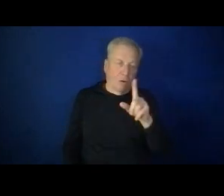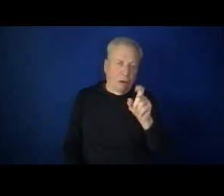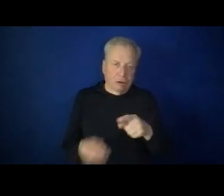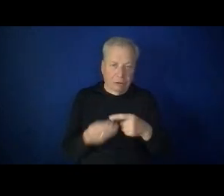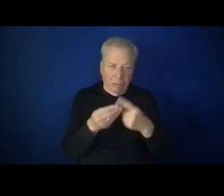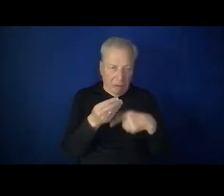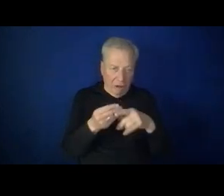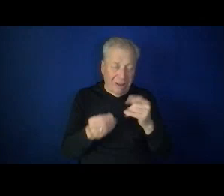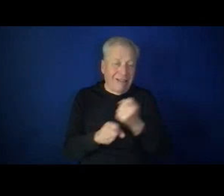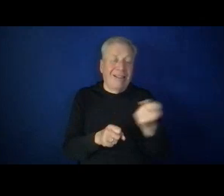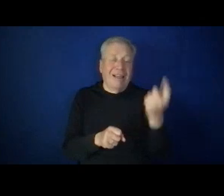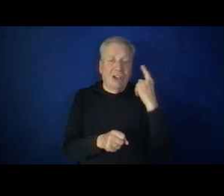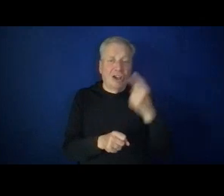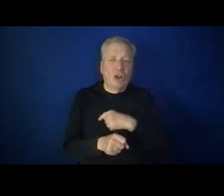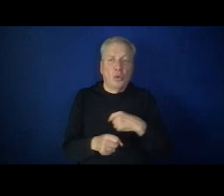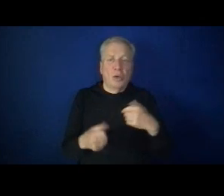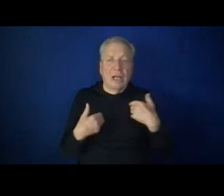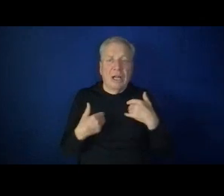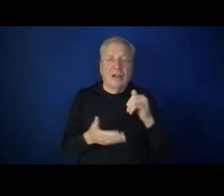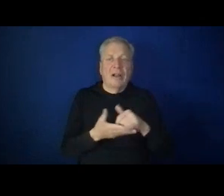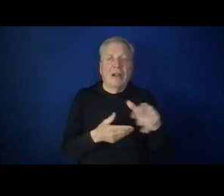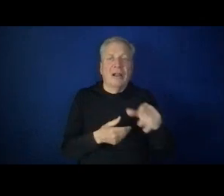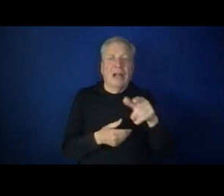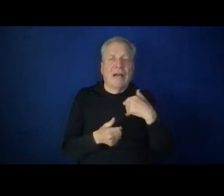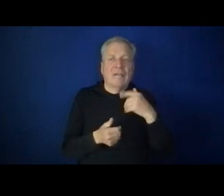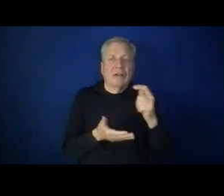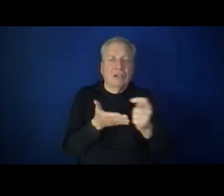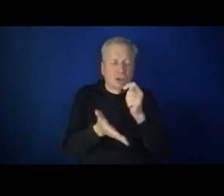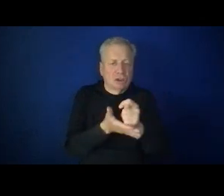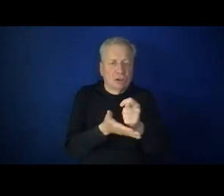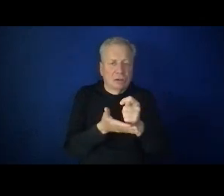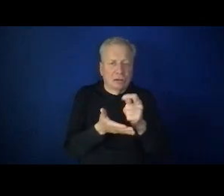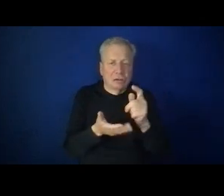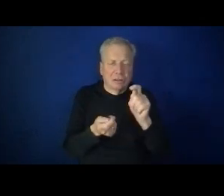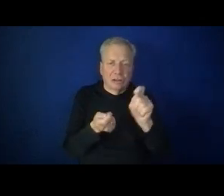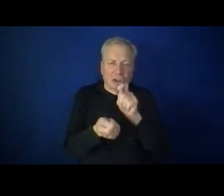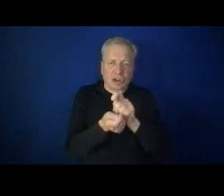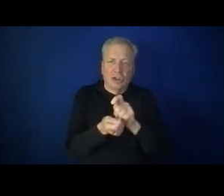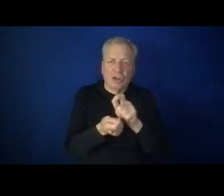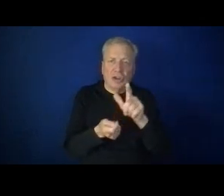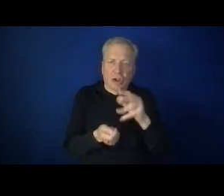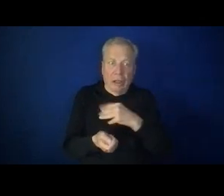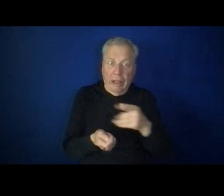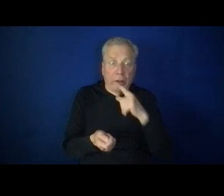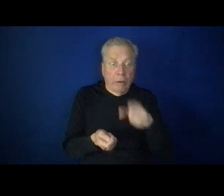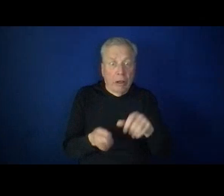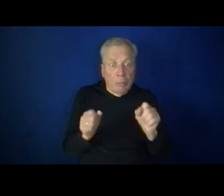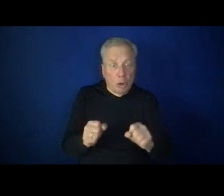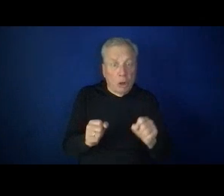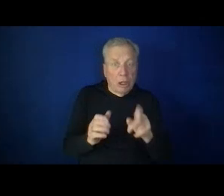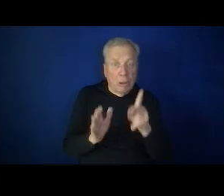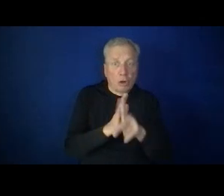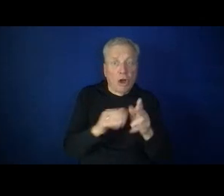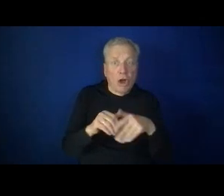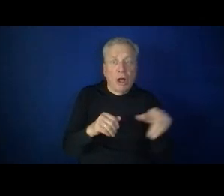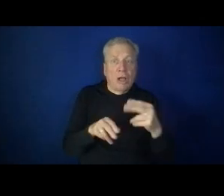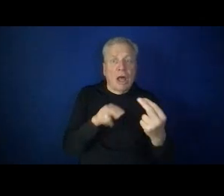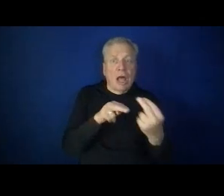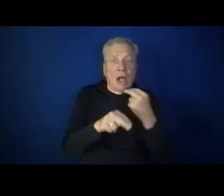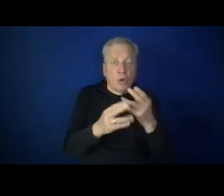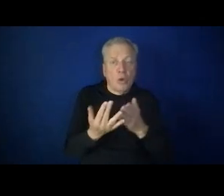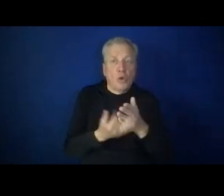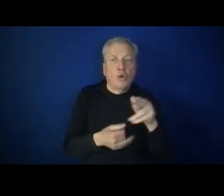Last year, we had the Craig Pass Road for a certain while there because we were investigating a potential murder up on the highway coming through the